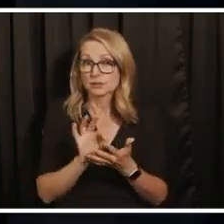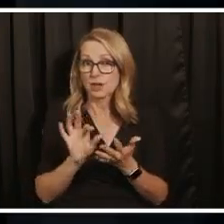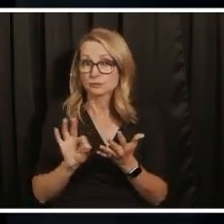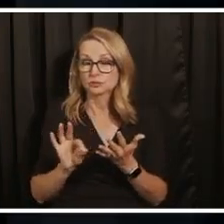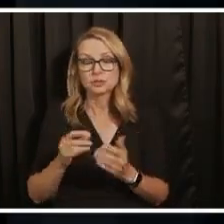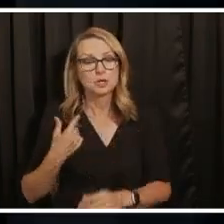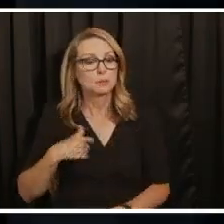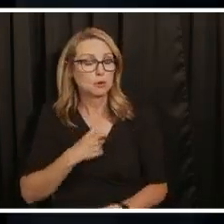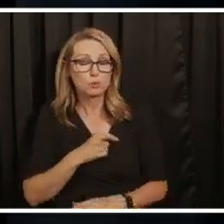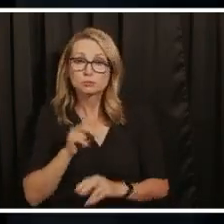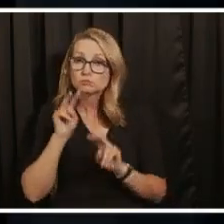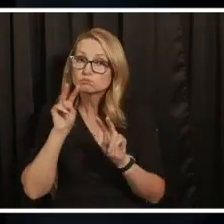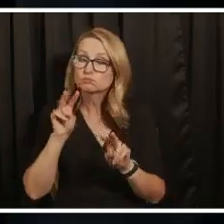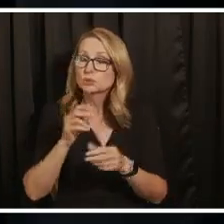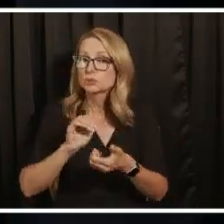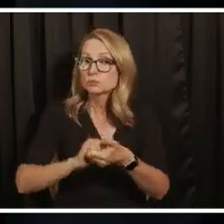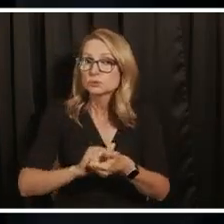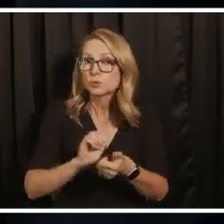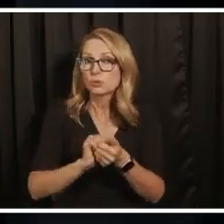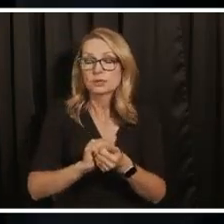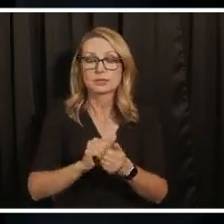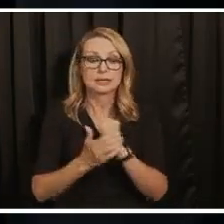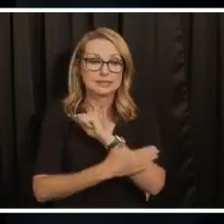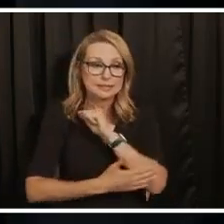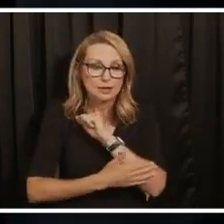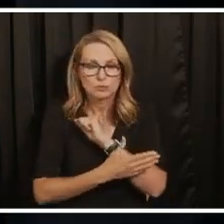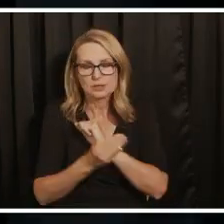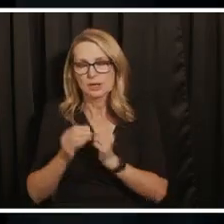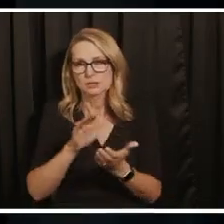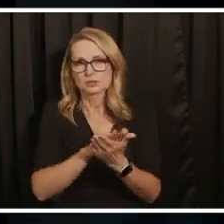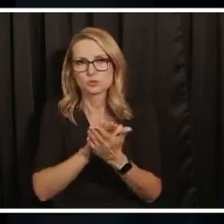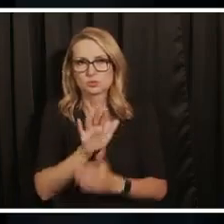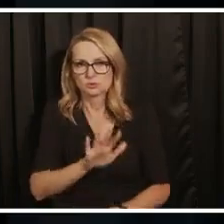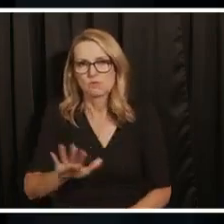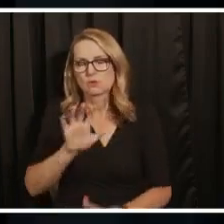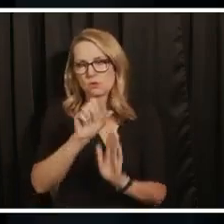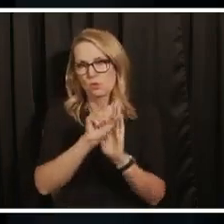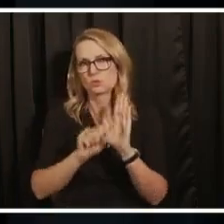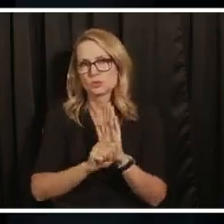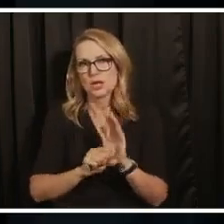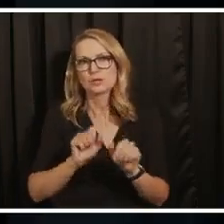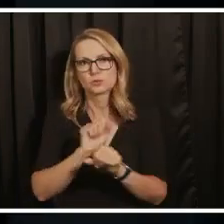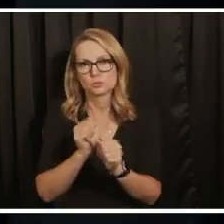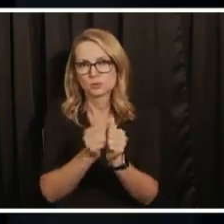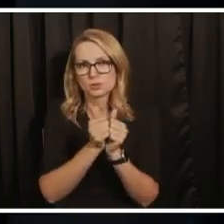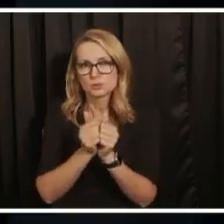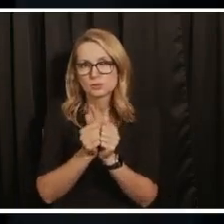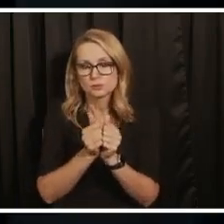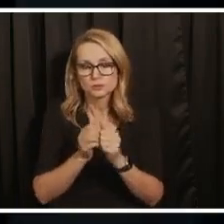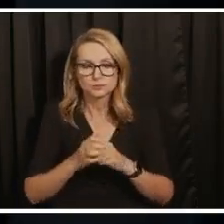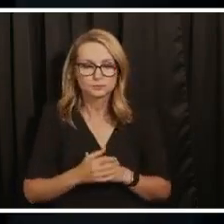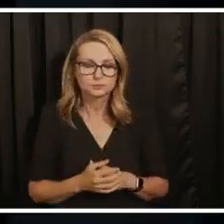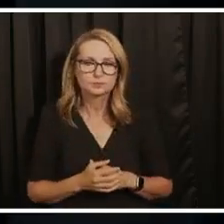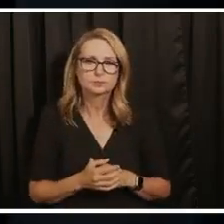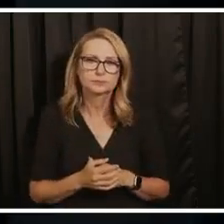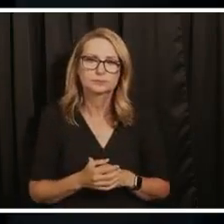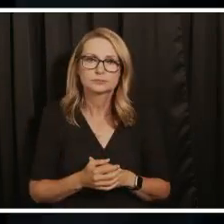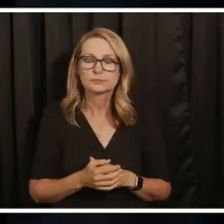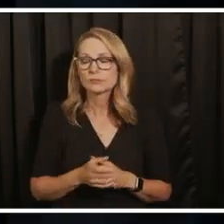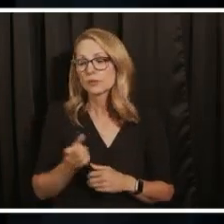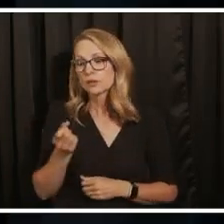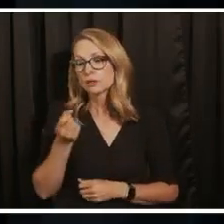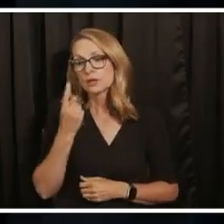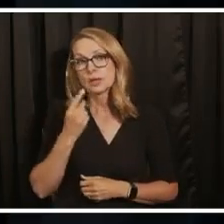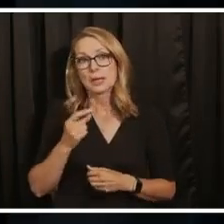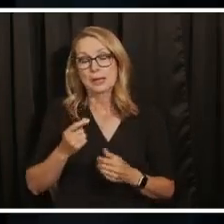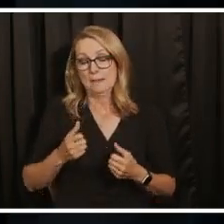working with county health departments and schools to implement those across the state. And many of our young students, especially